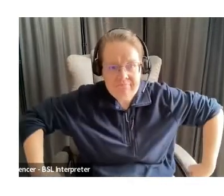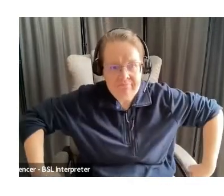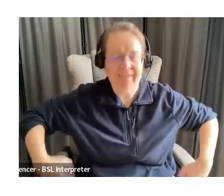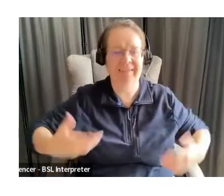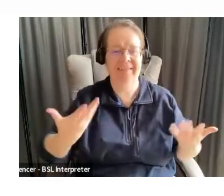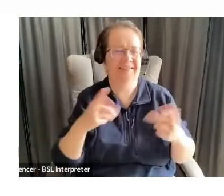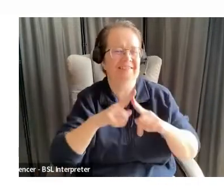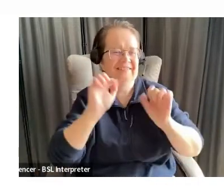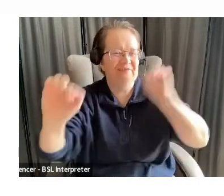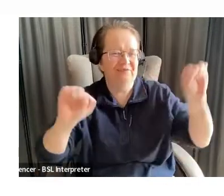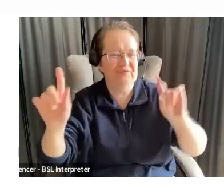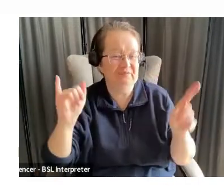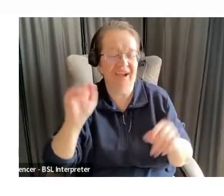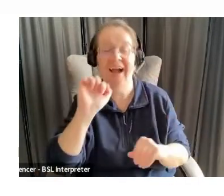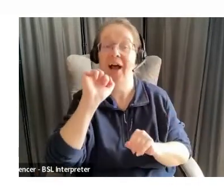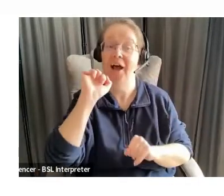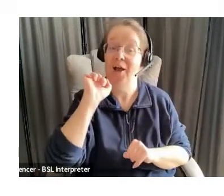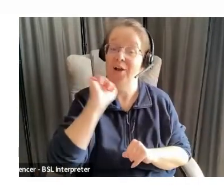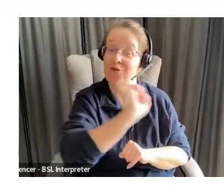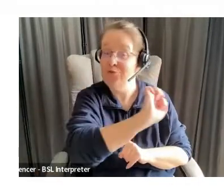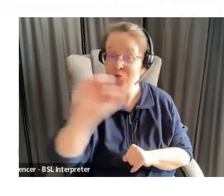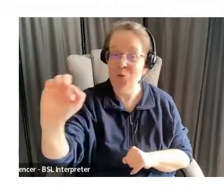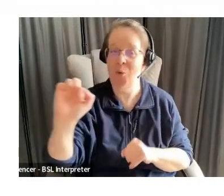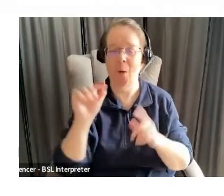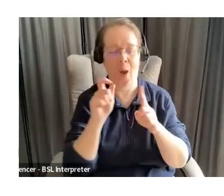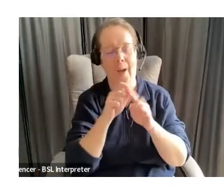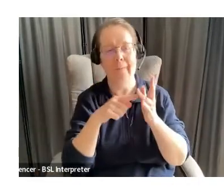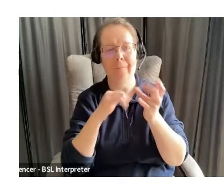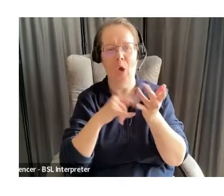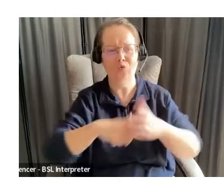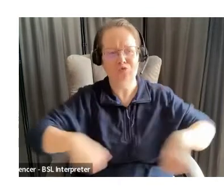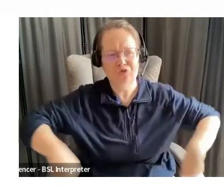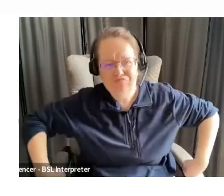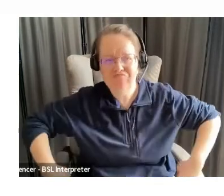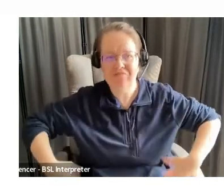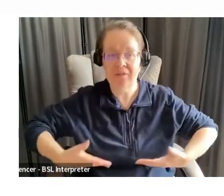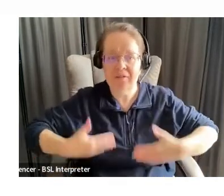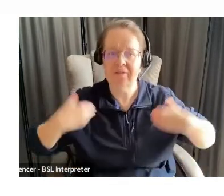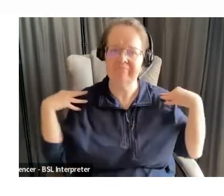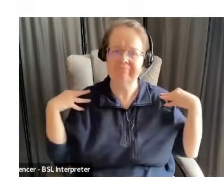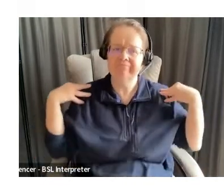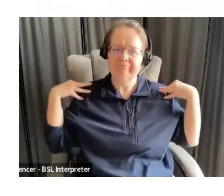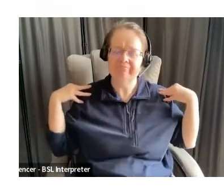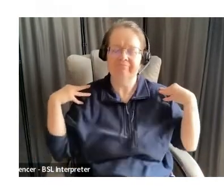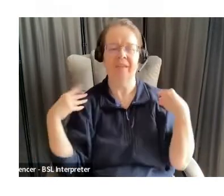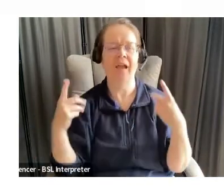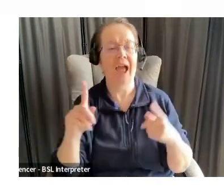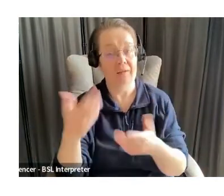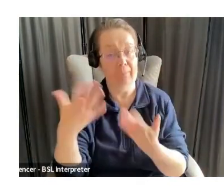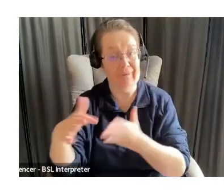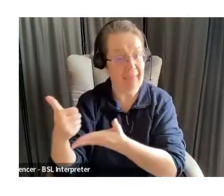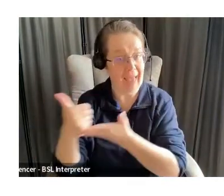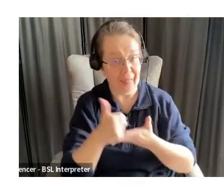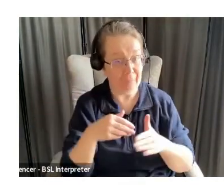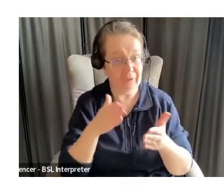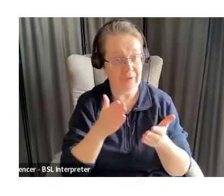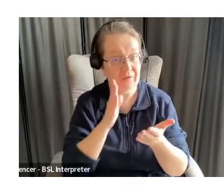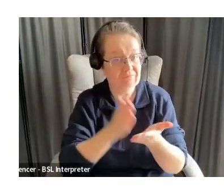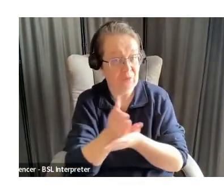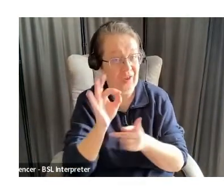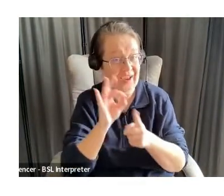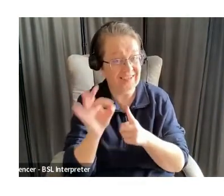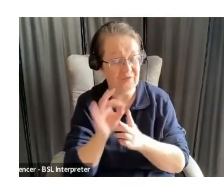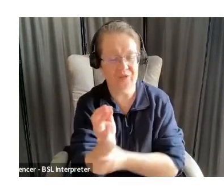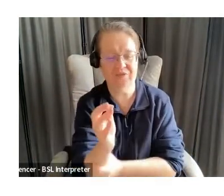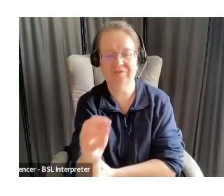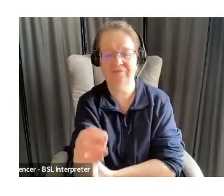me, how they pose, and has that helped them in the interview? So I think really we're